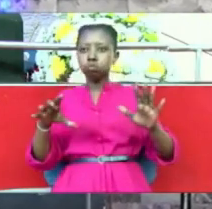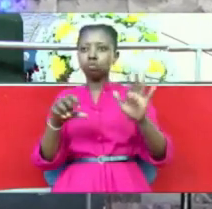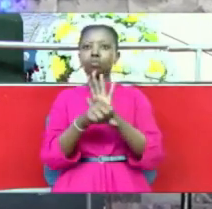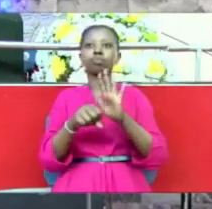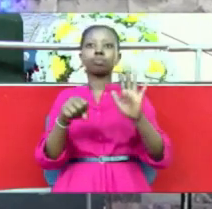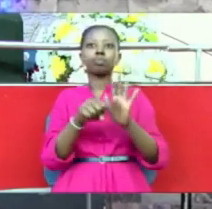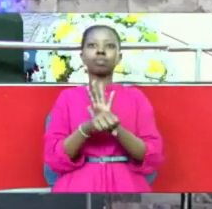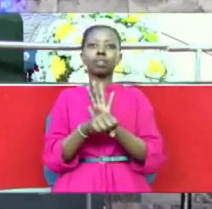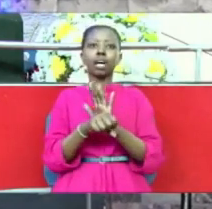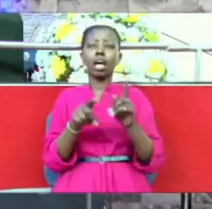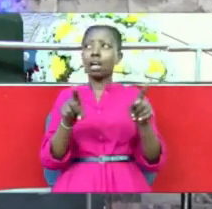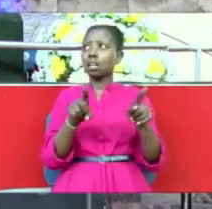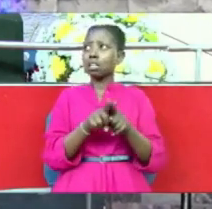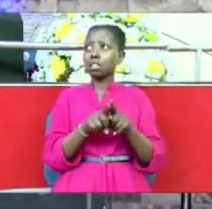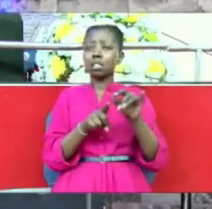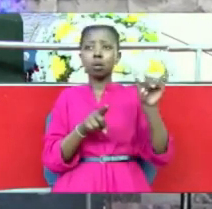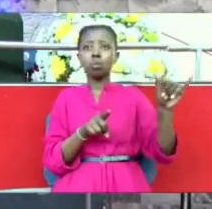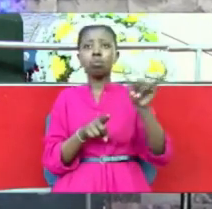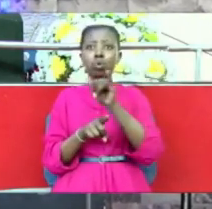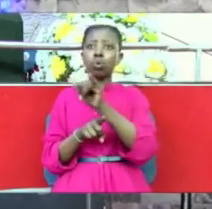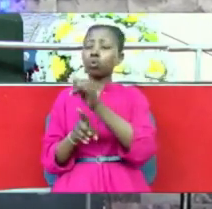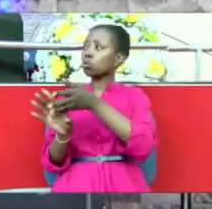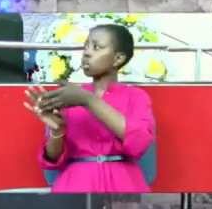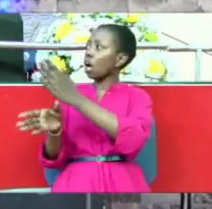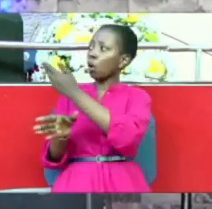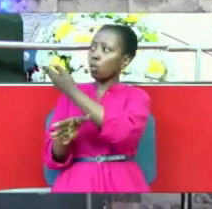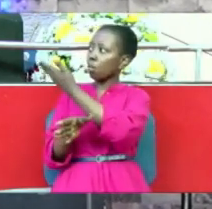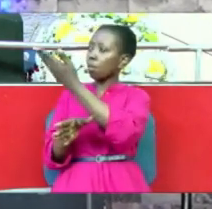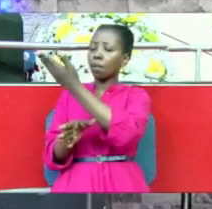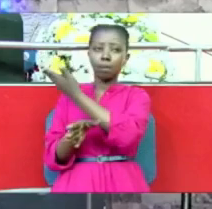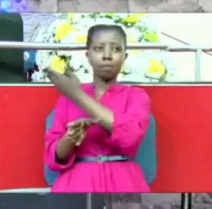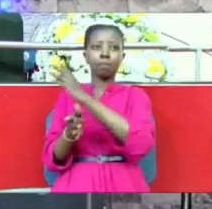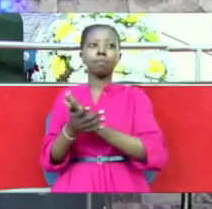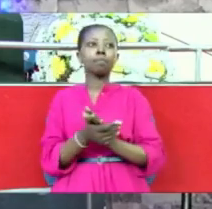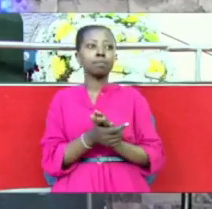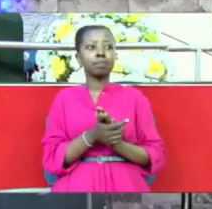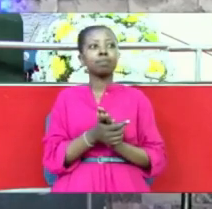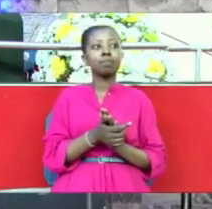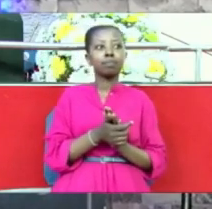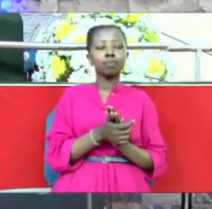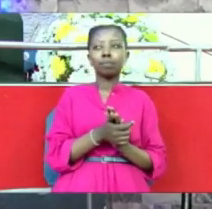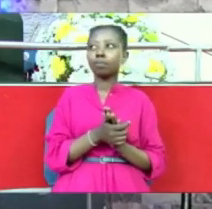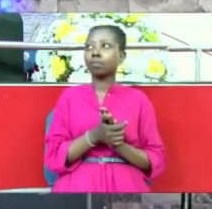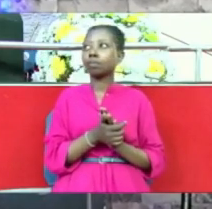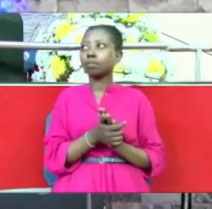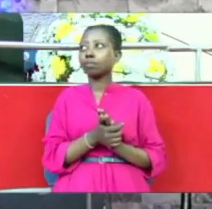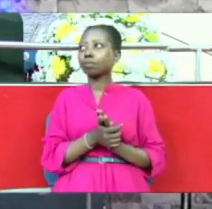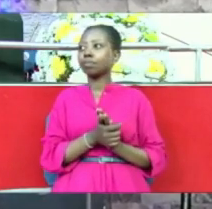awabariki sana. And also those that are out at the veranda over there. Na wale ambao wako kwenye veranda.